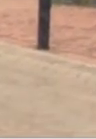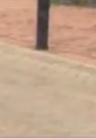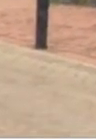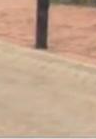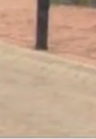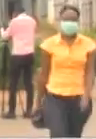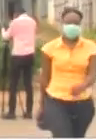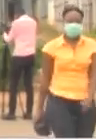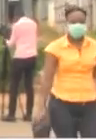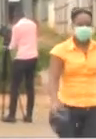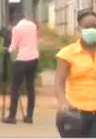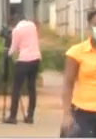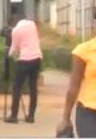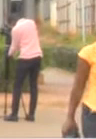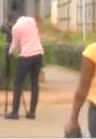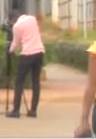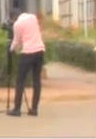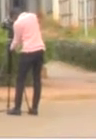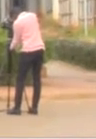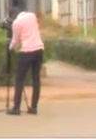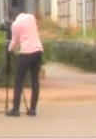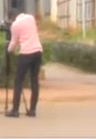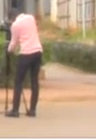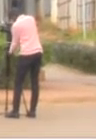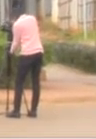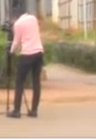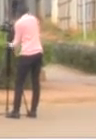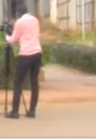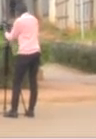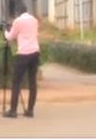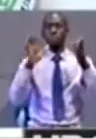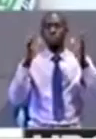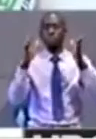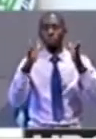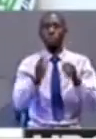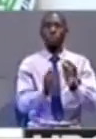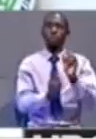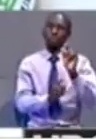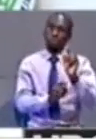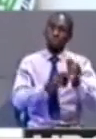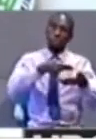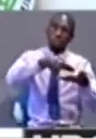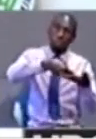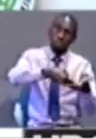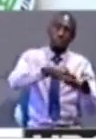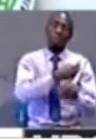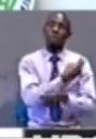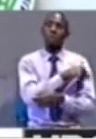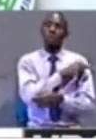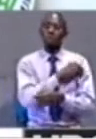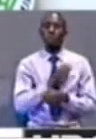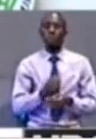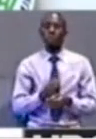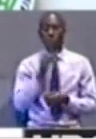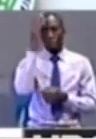date, Uganda only has 24 patients in the entire country still hospitalized with COVID-19. Why were the people who got infected